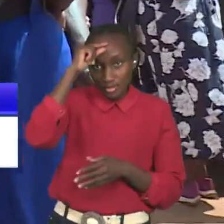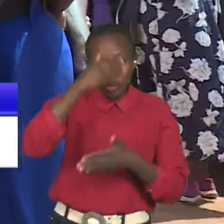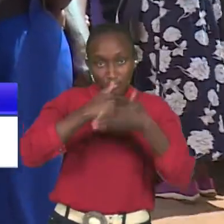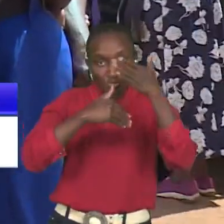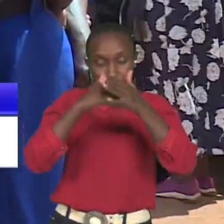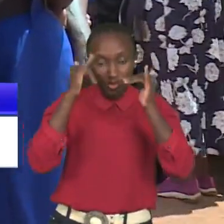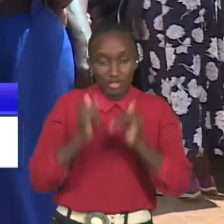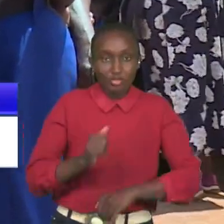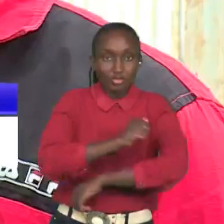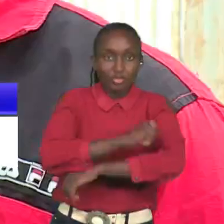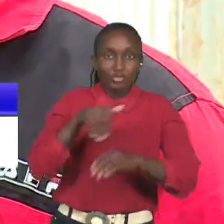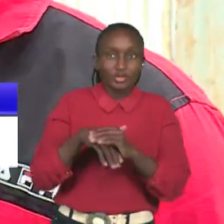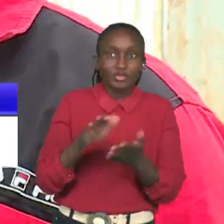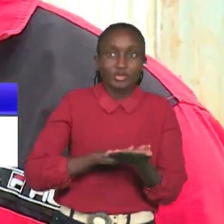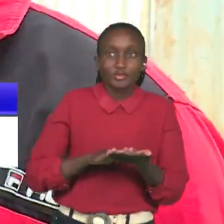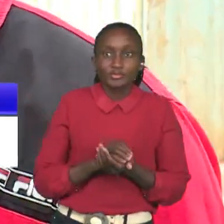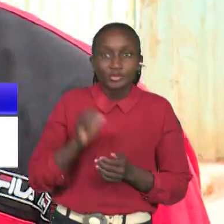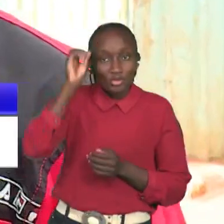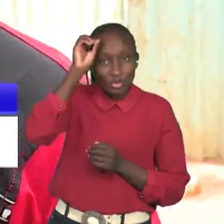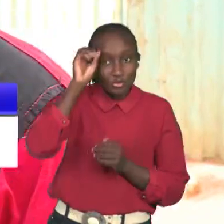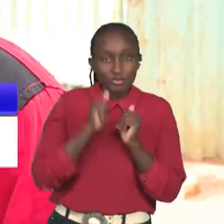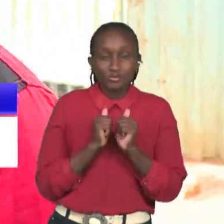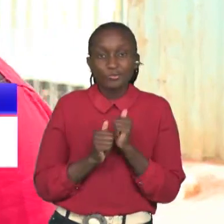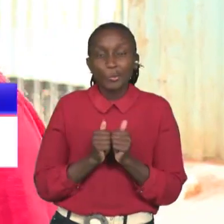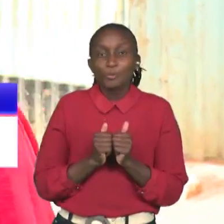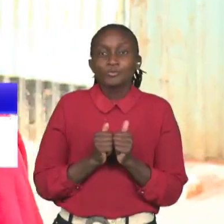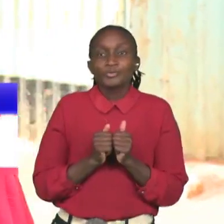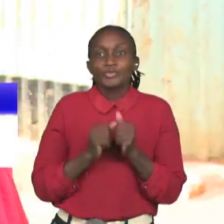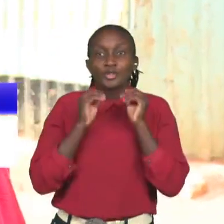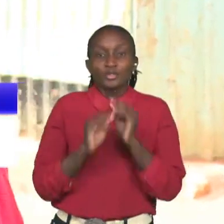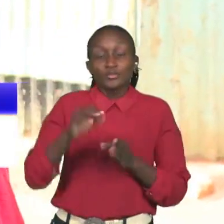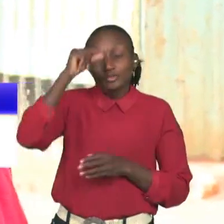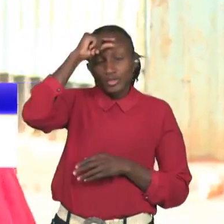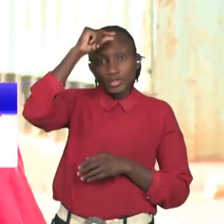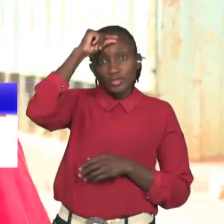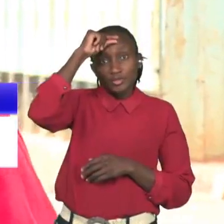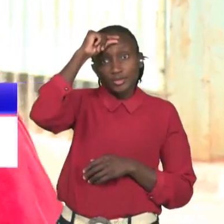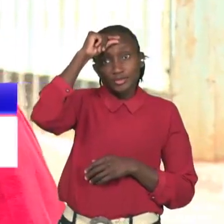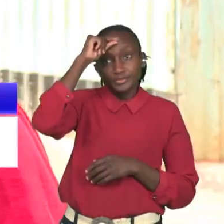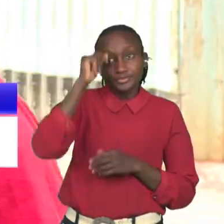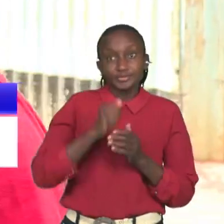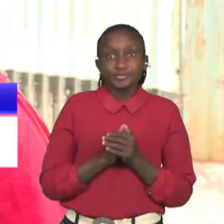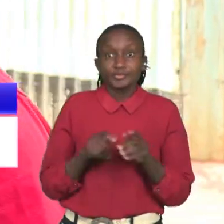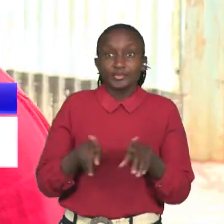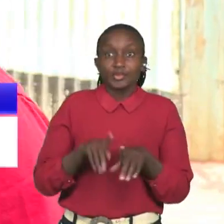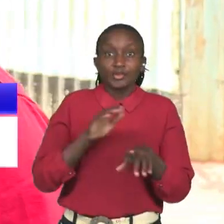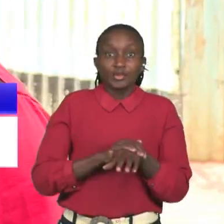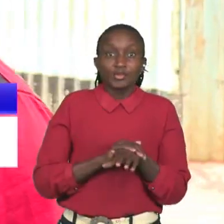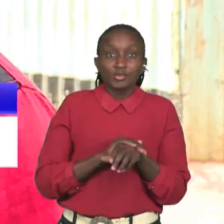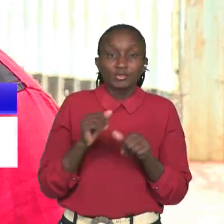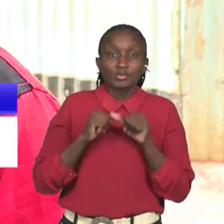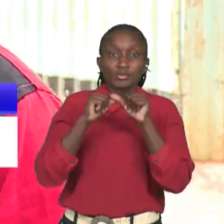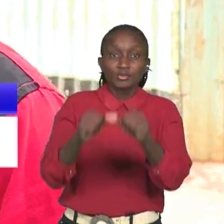a school in the area. The option is that if the government is still on progress,